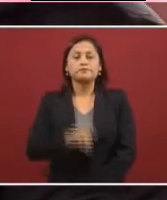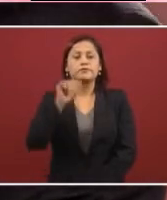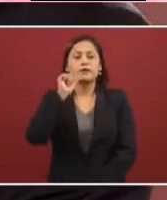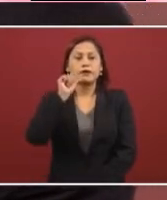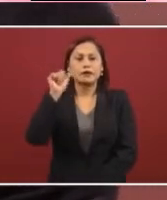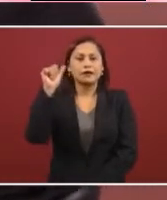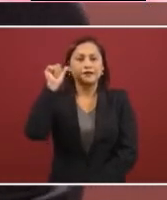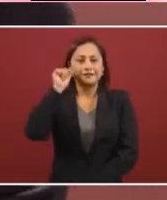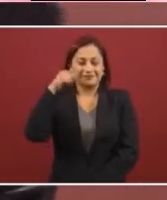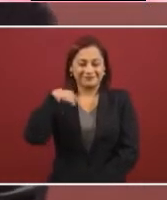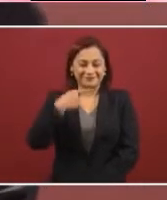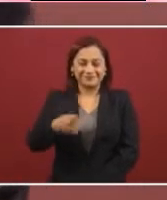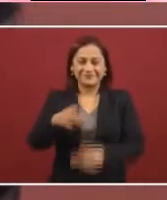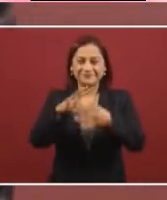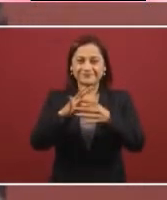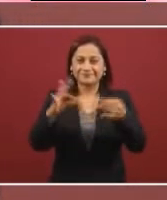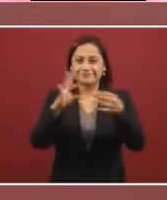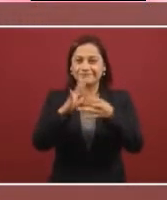Yesterday I was talking